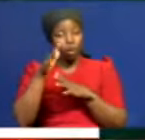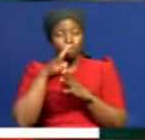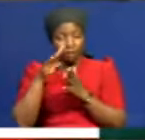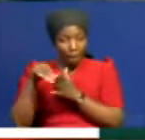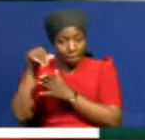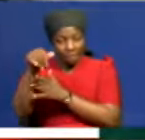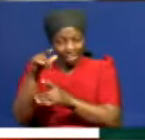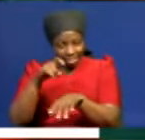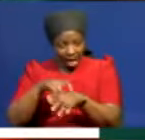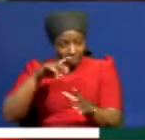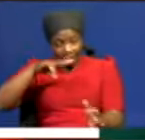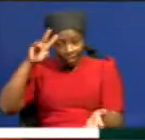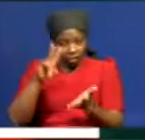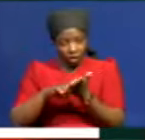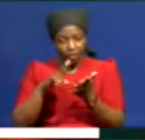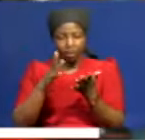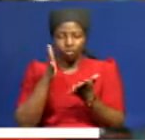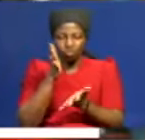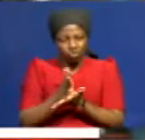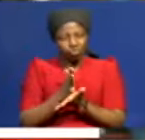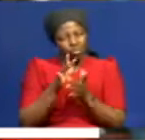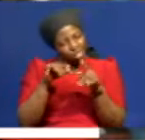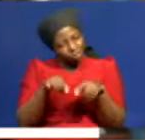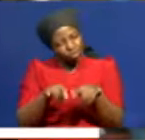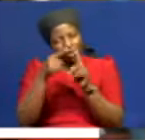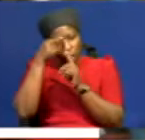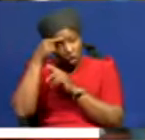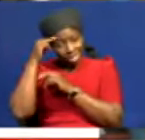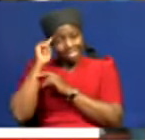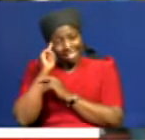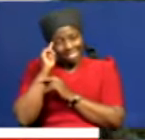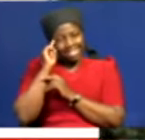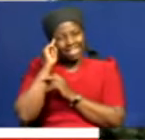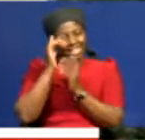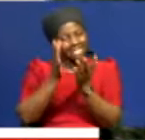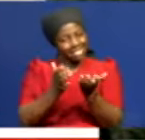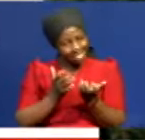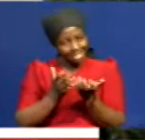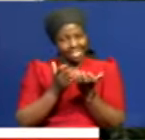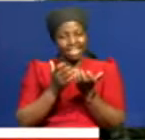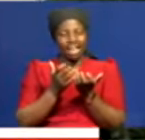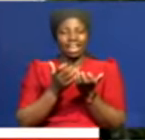verification of genuinely deserving cases. Yusufa reporting for Prime Edition.